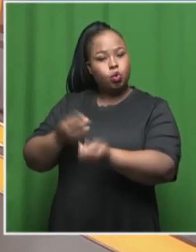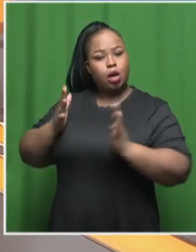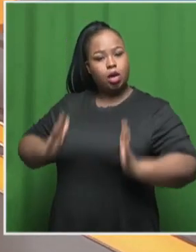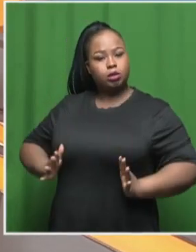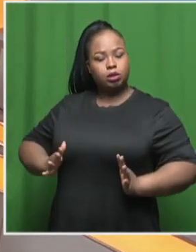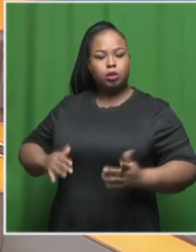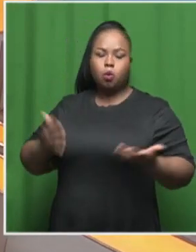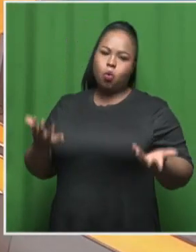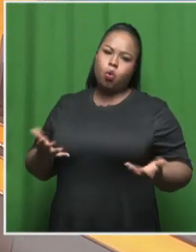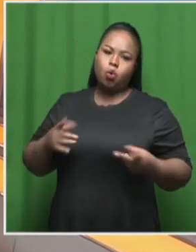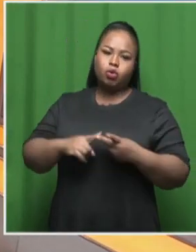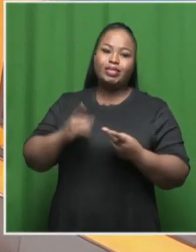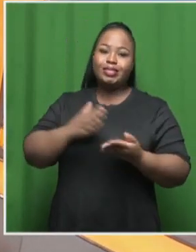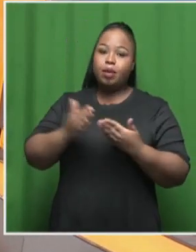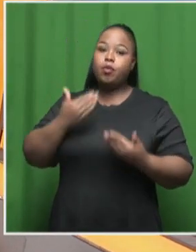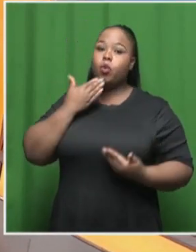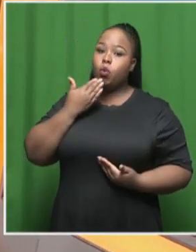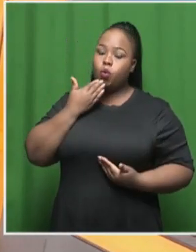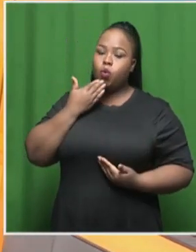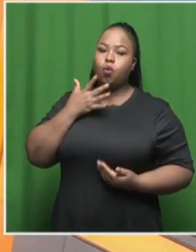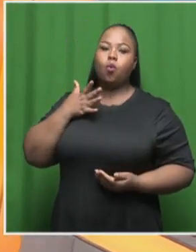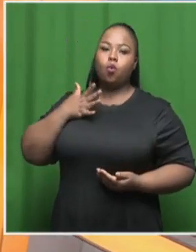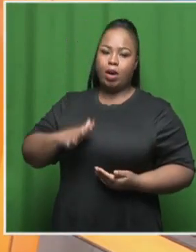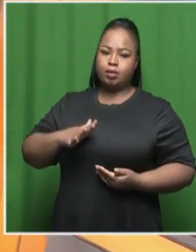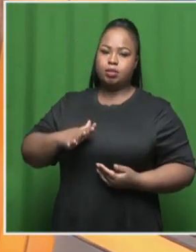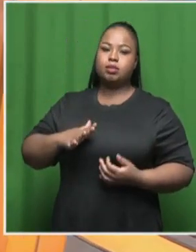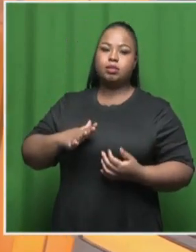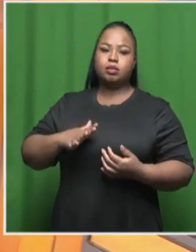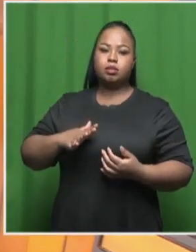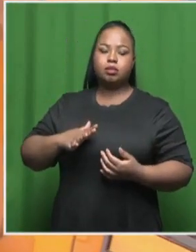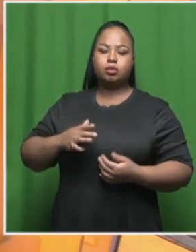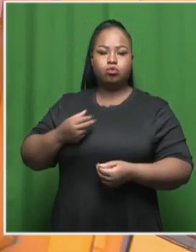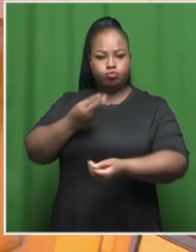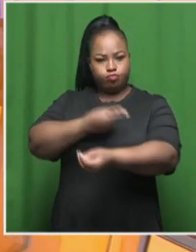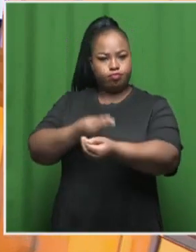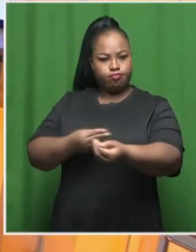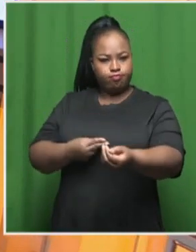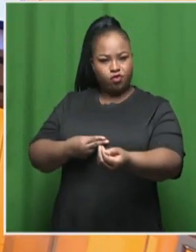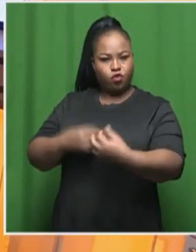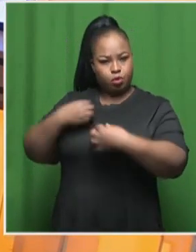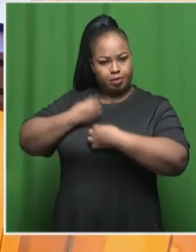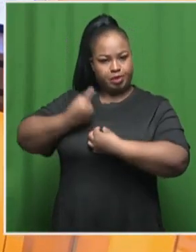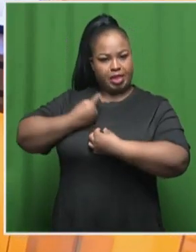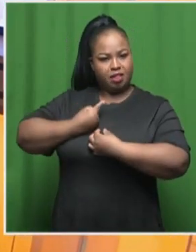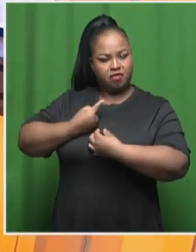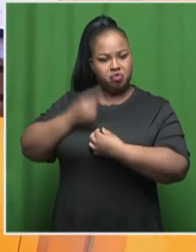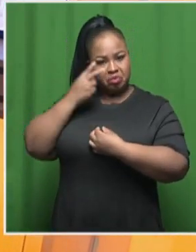those consumers of tattoos, as it were? Have you seen a growth in this industry?